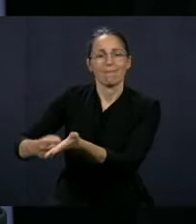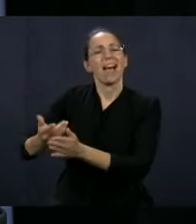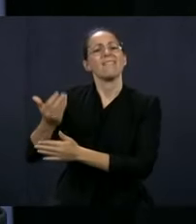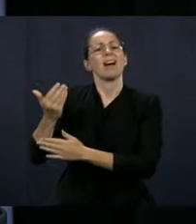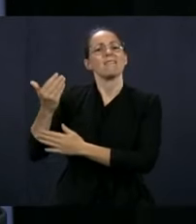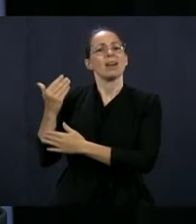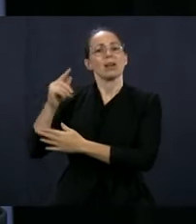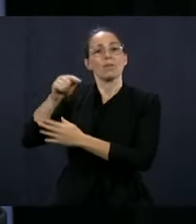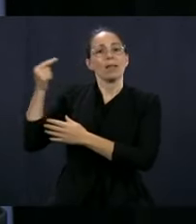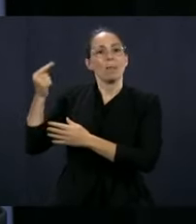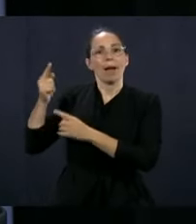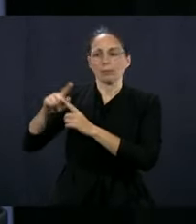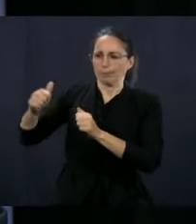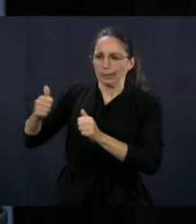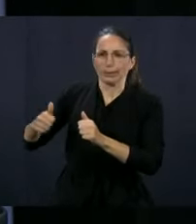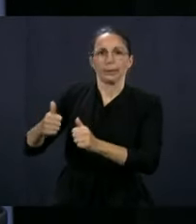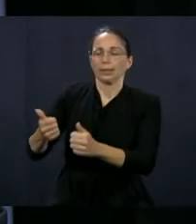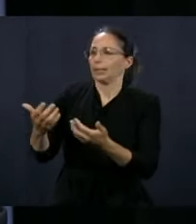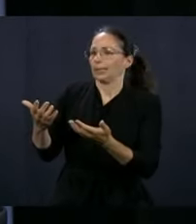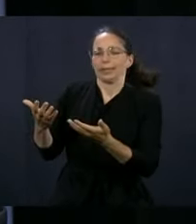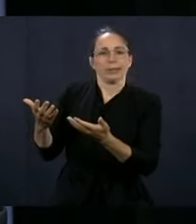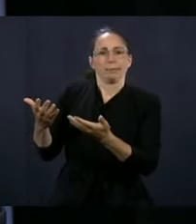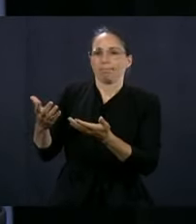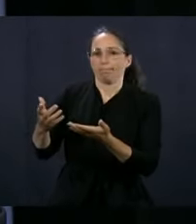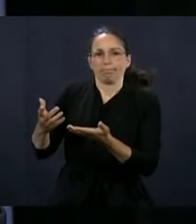different governments, one after the other.